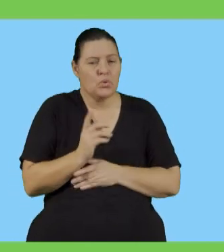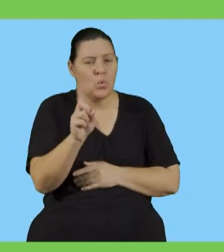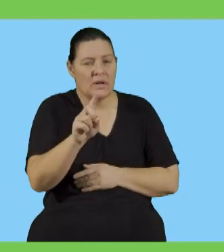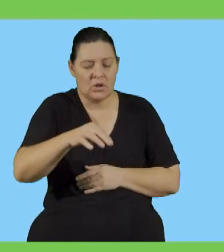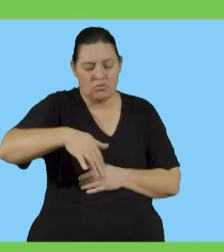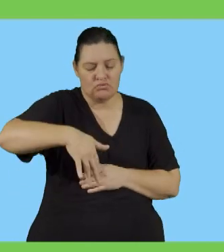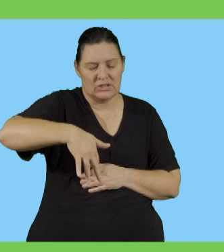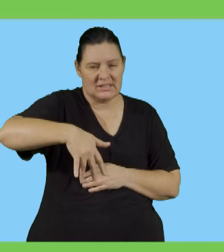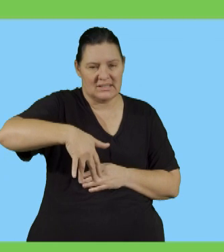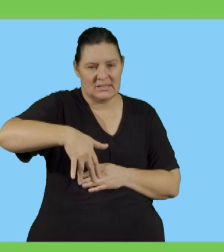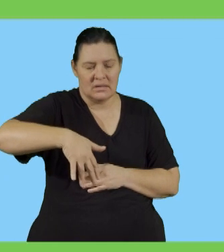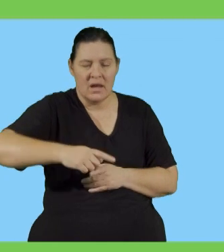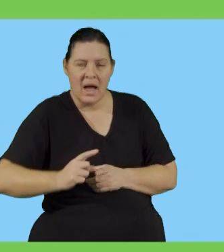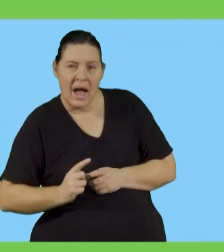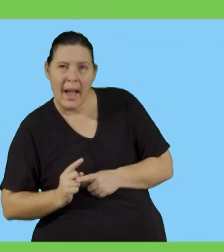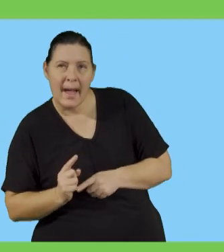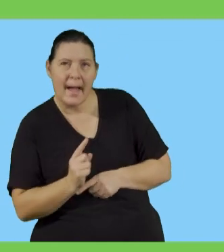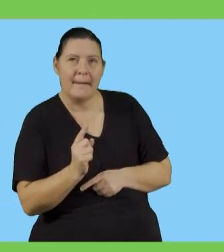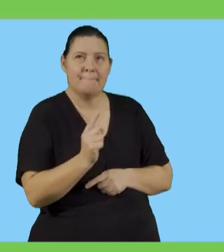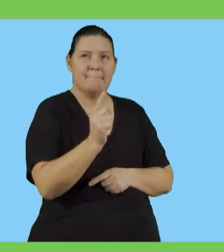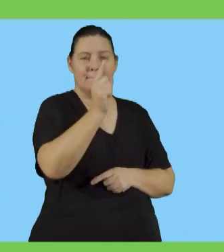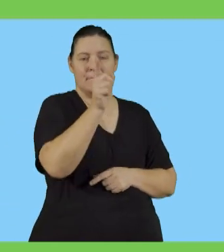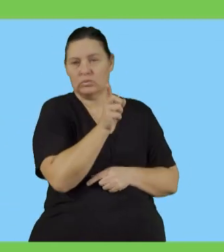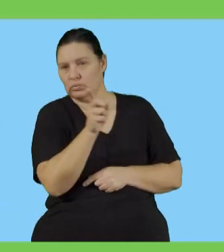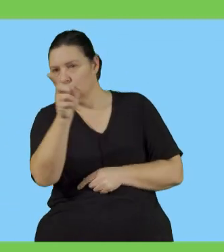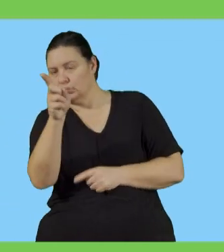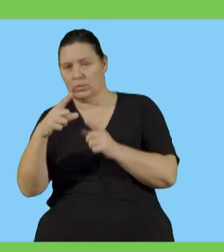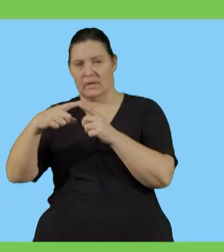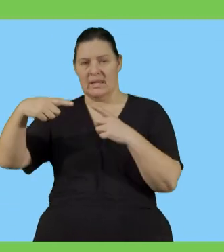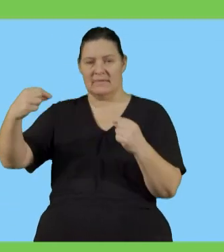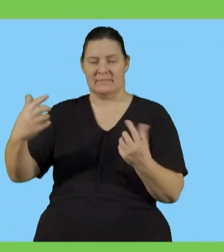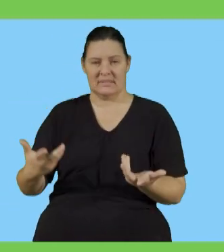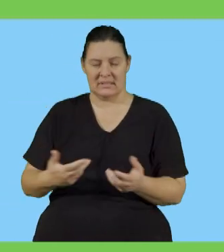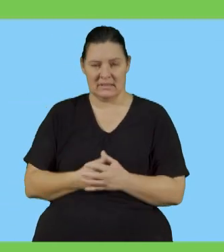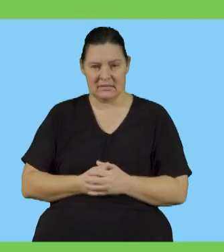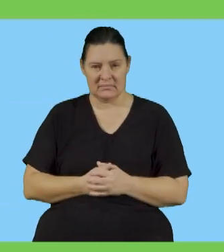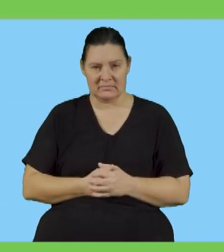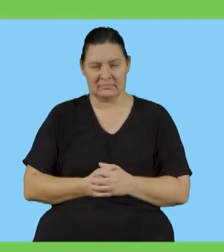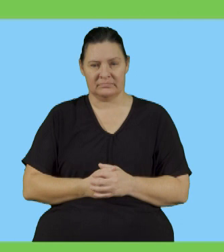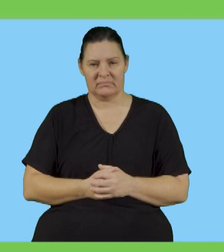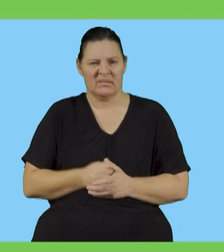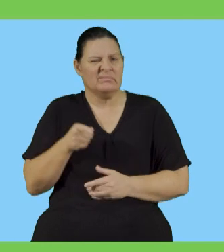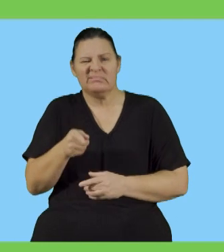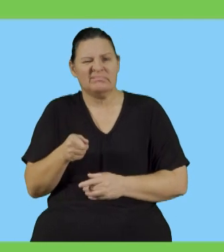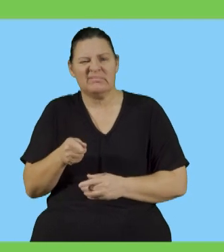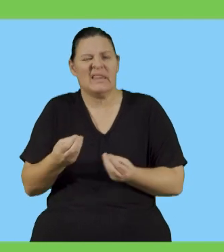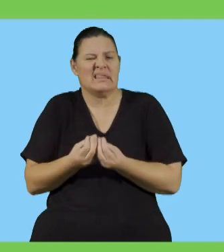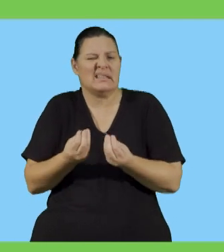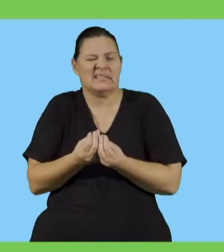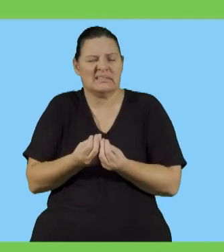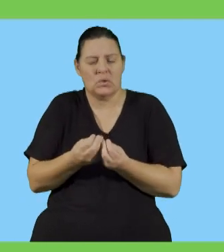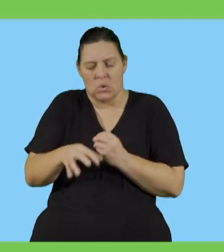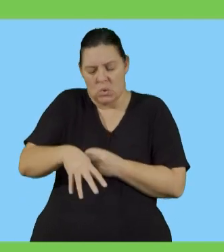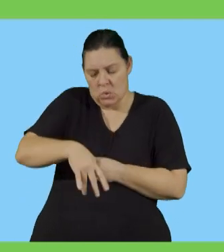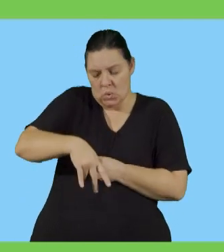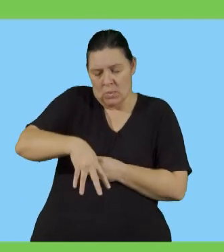roots and transported to the leaves. So now, what is being taken in by